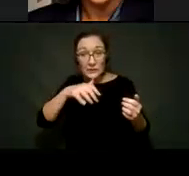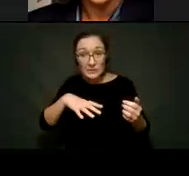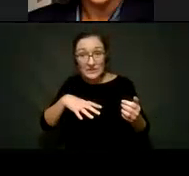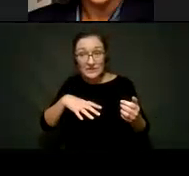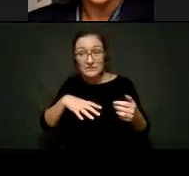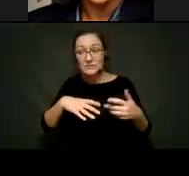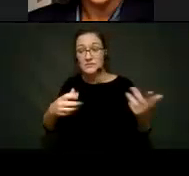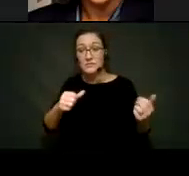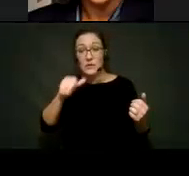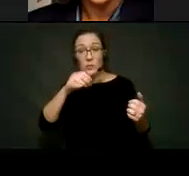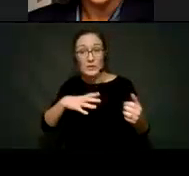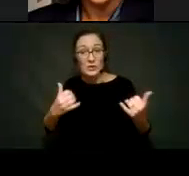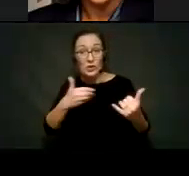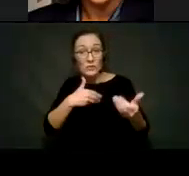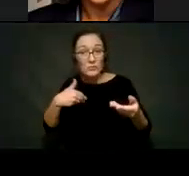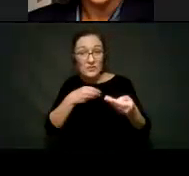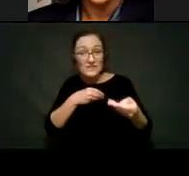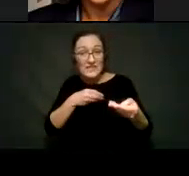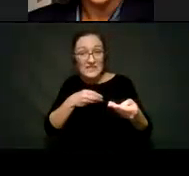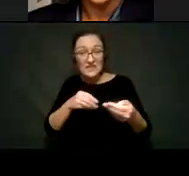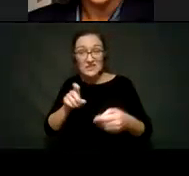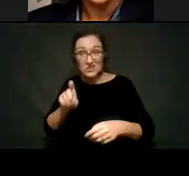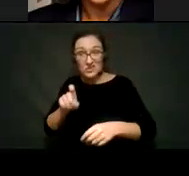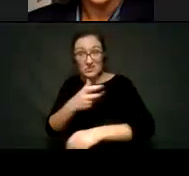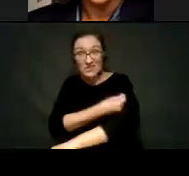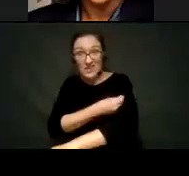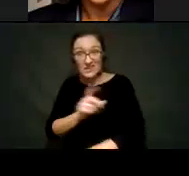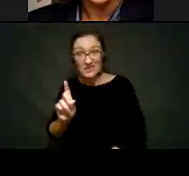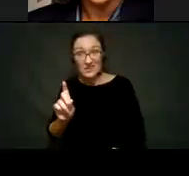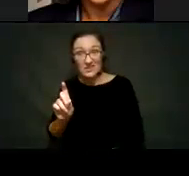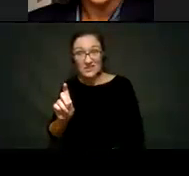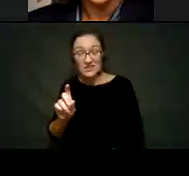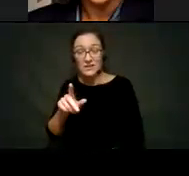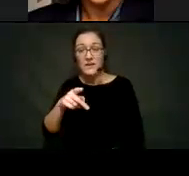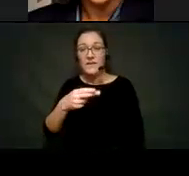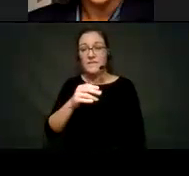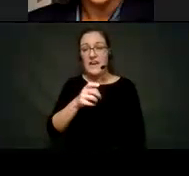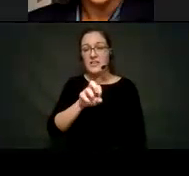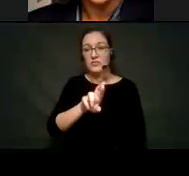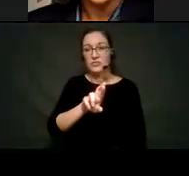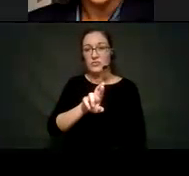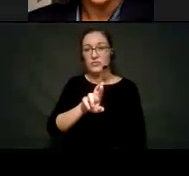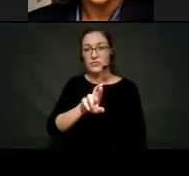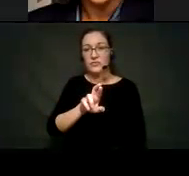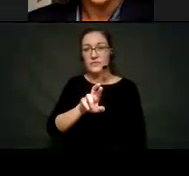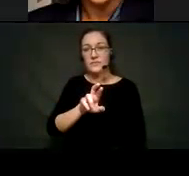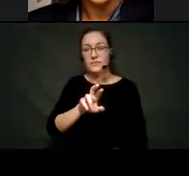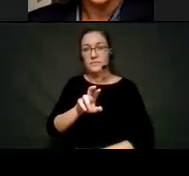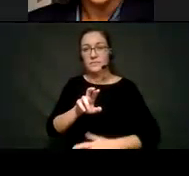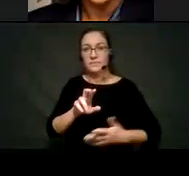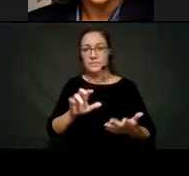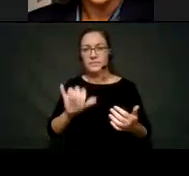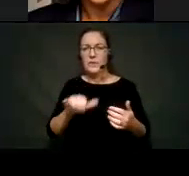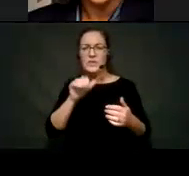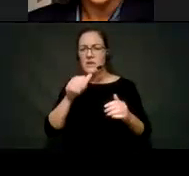breastfeeding should be getting vaccinated. In the case for Pfizer, they did not, it was not considered what's called a precaution